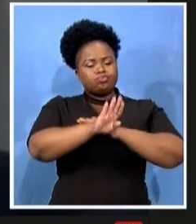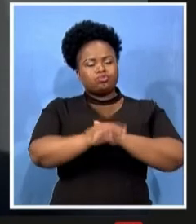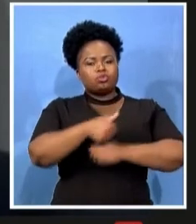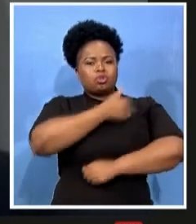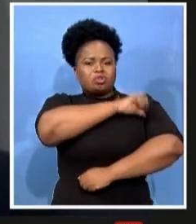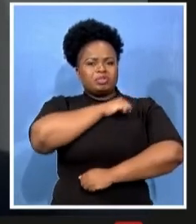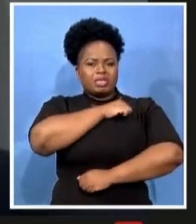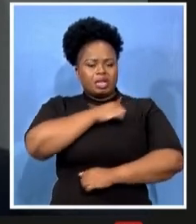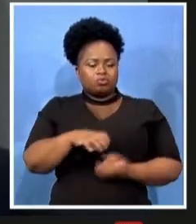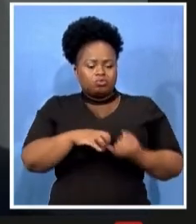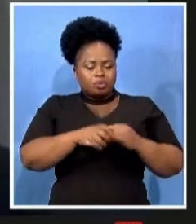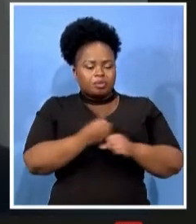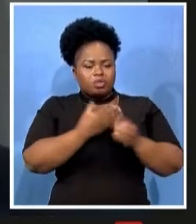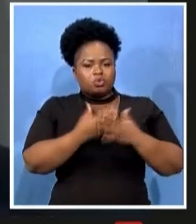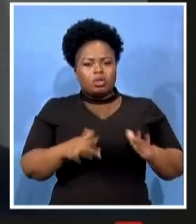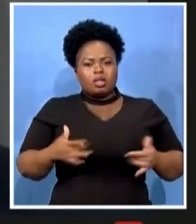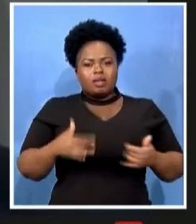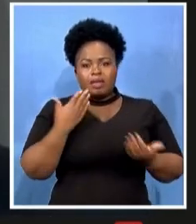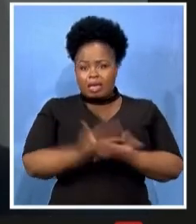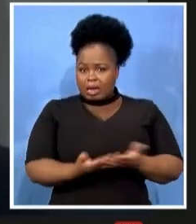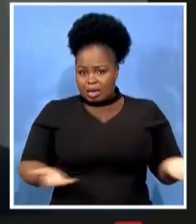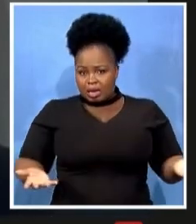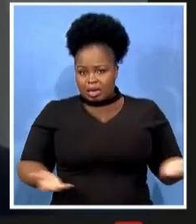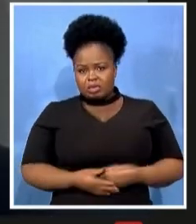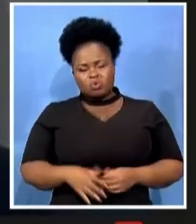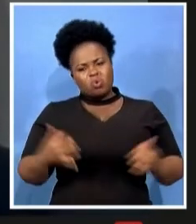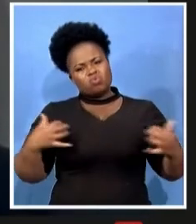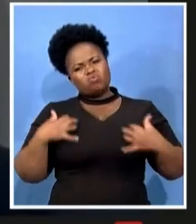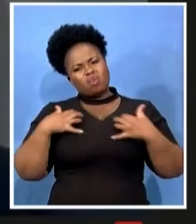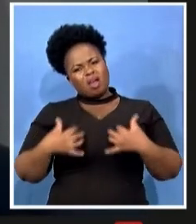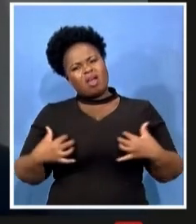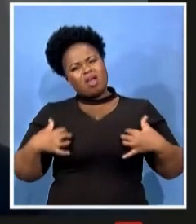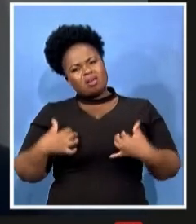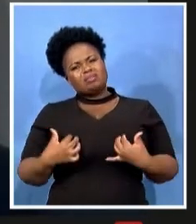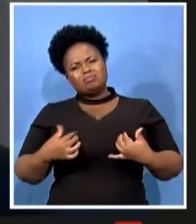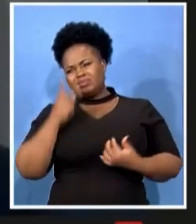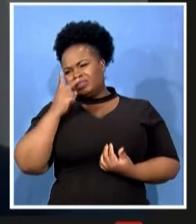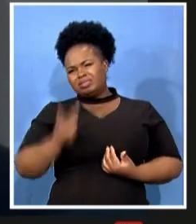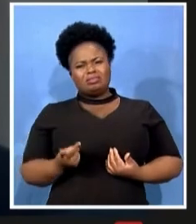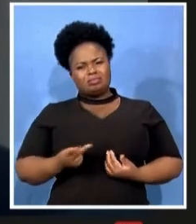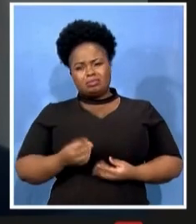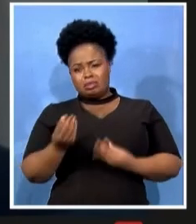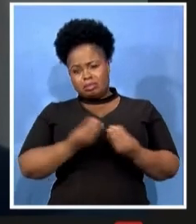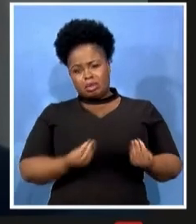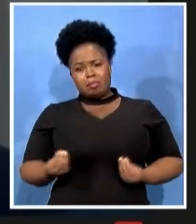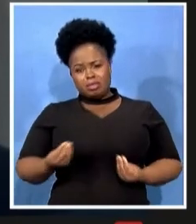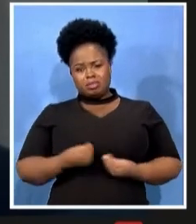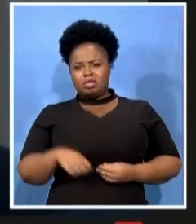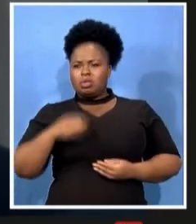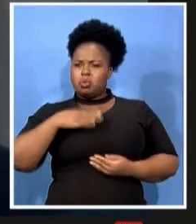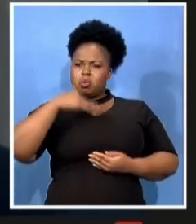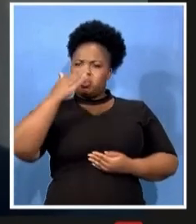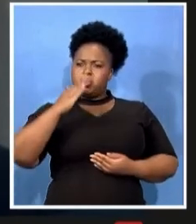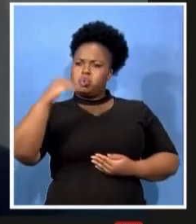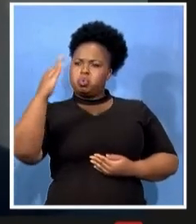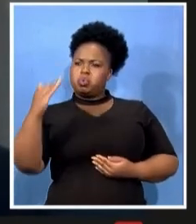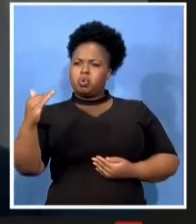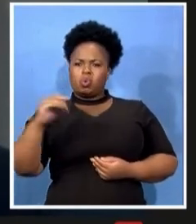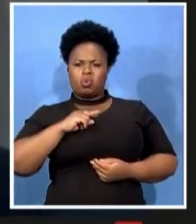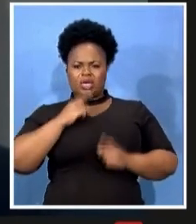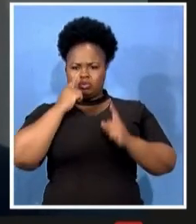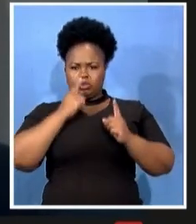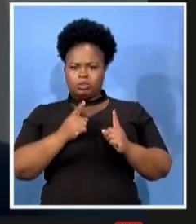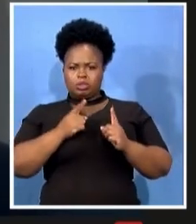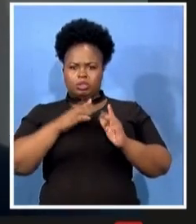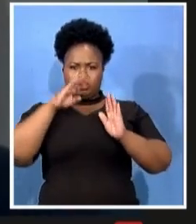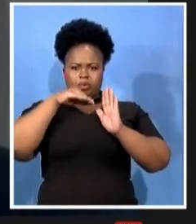very, very worrisome thing when I look at the number of deaths and you look at the graph, where there's an escalation and a growth, which up to